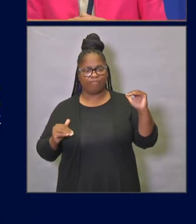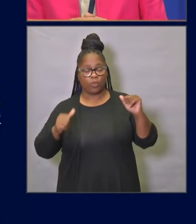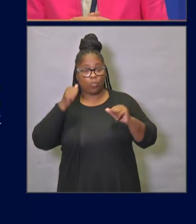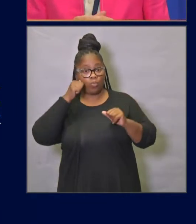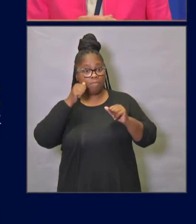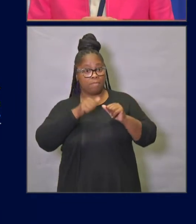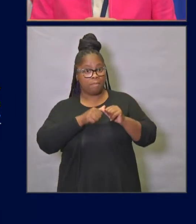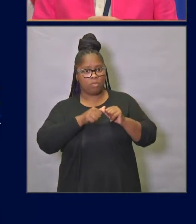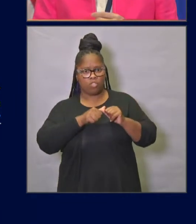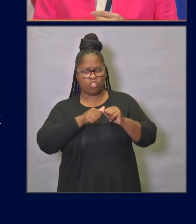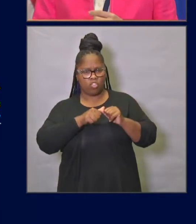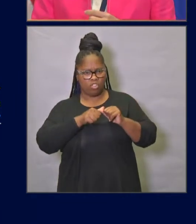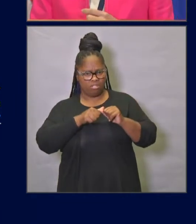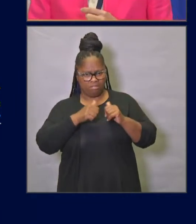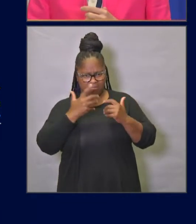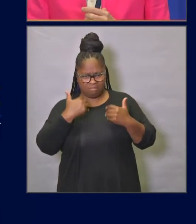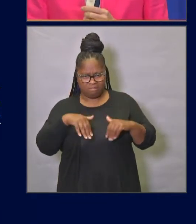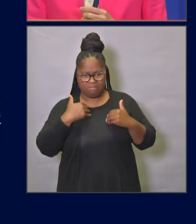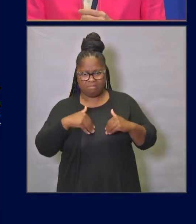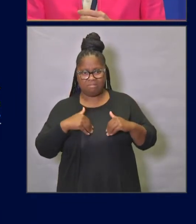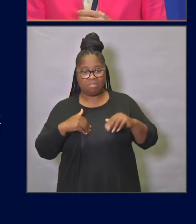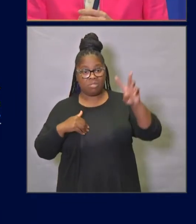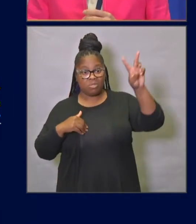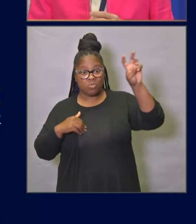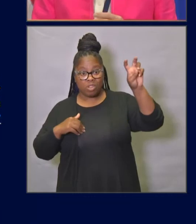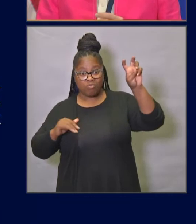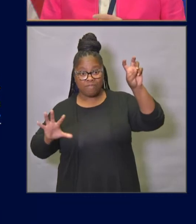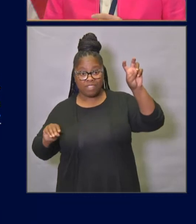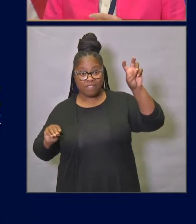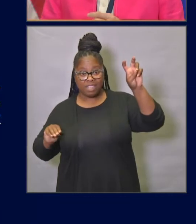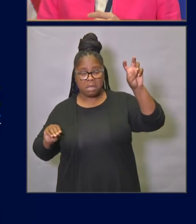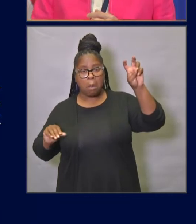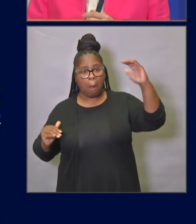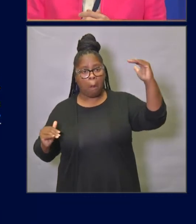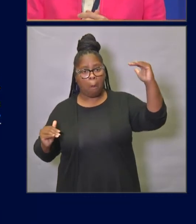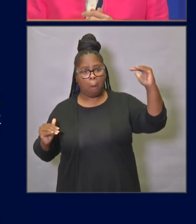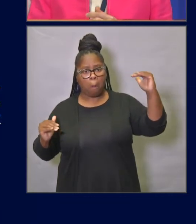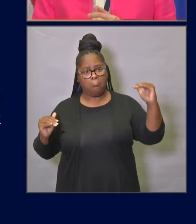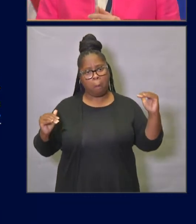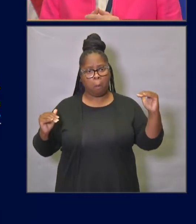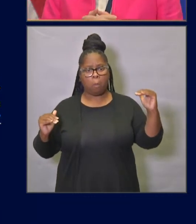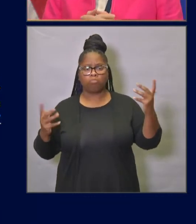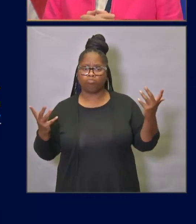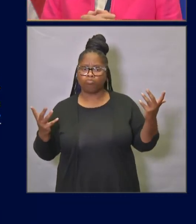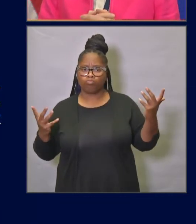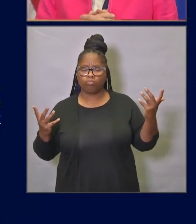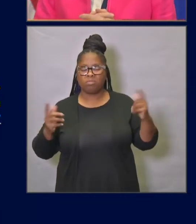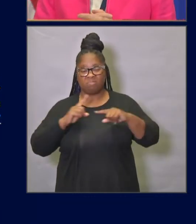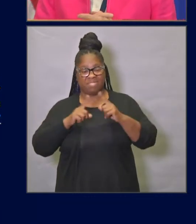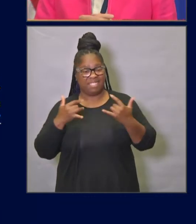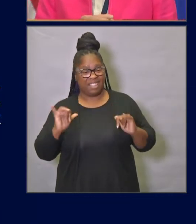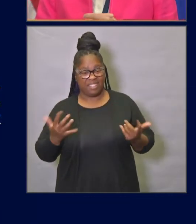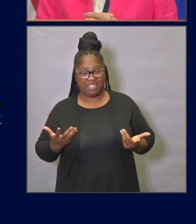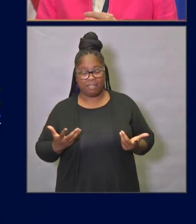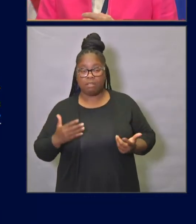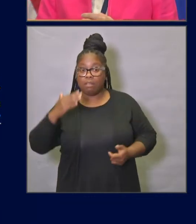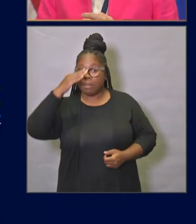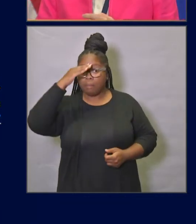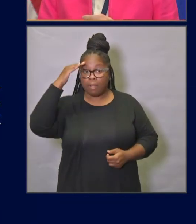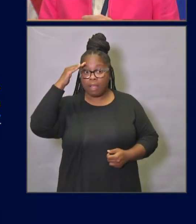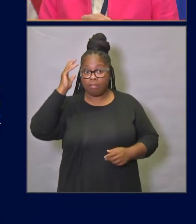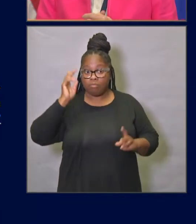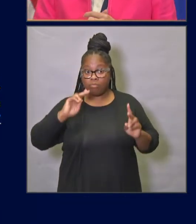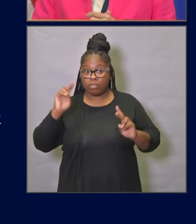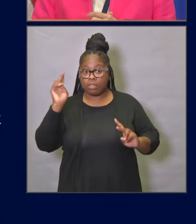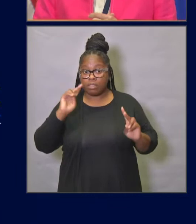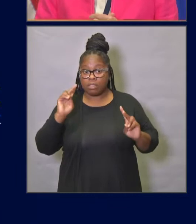4-fold difference in the rate that we saw in July. The case rate among black residents is now only slightly higher